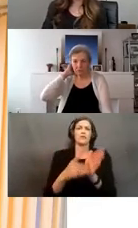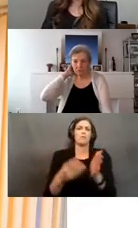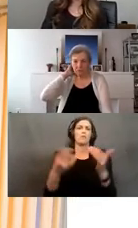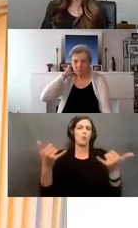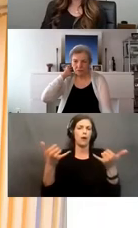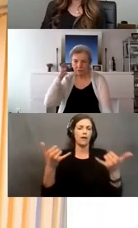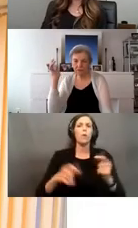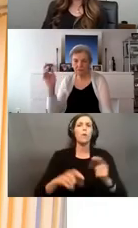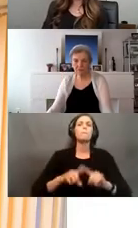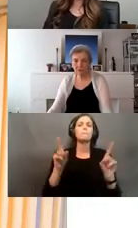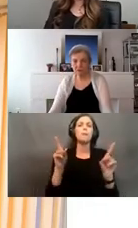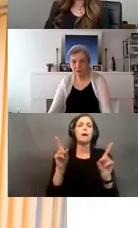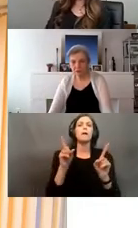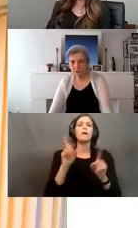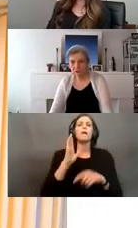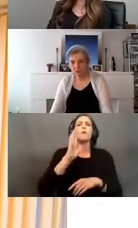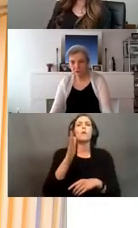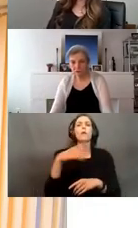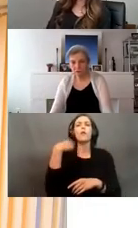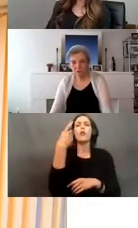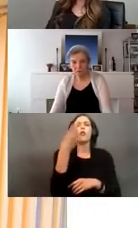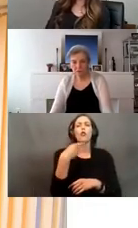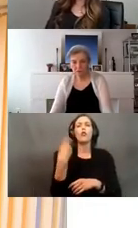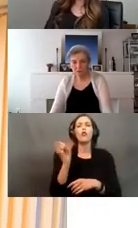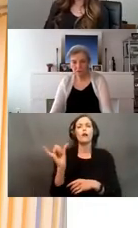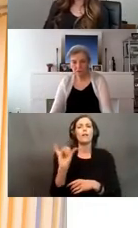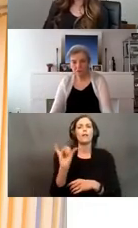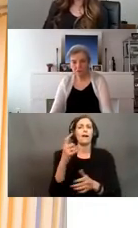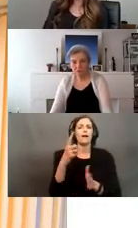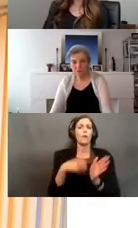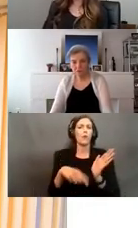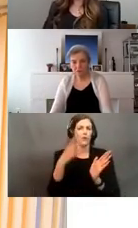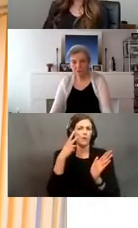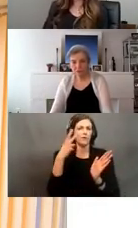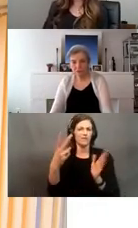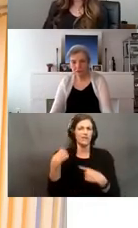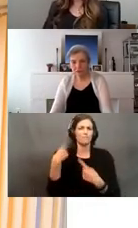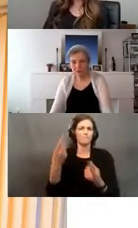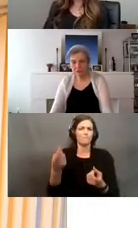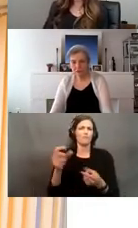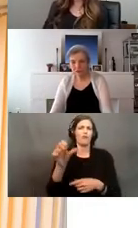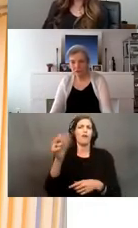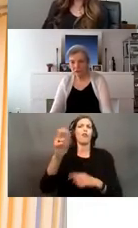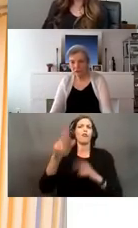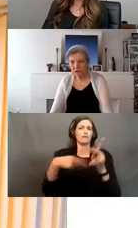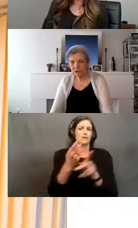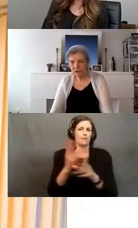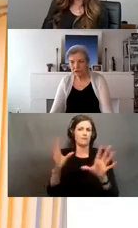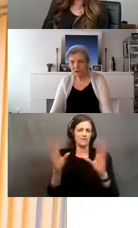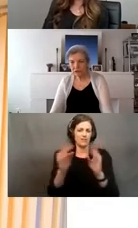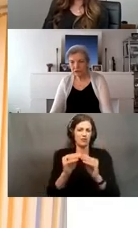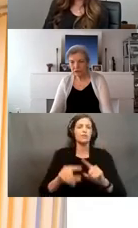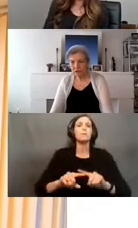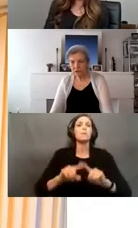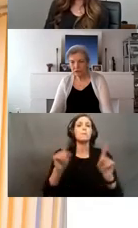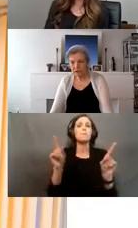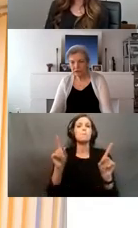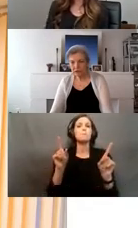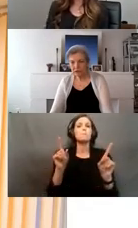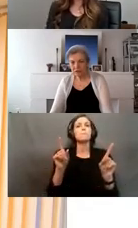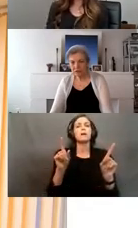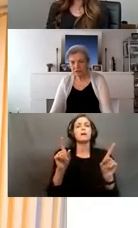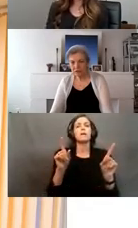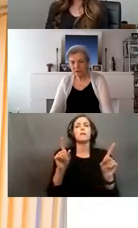but it will look similar to what you've been seeing for the other types of sessions, but the communication